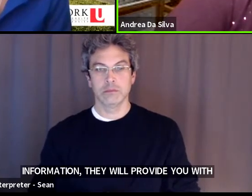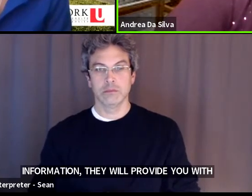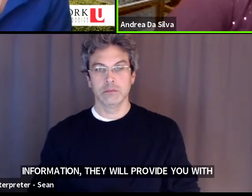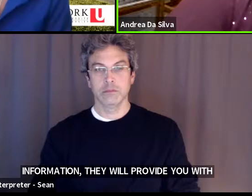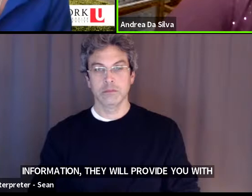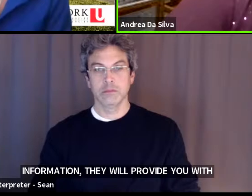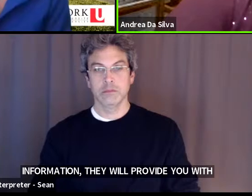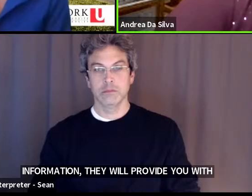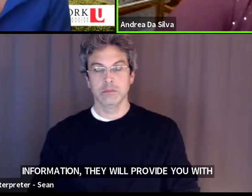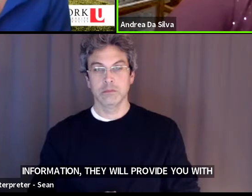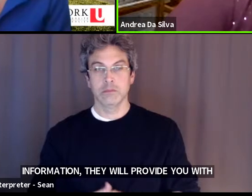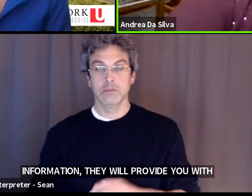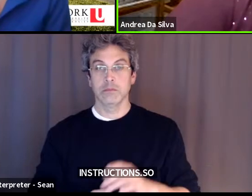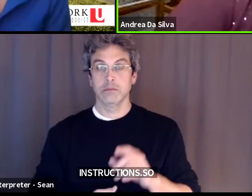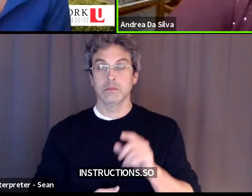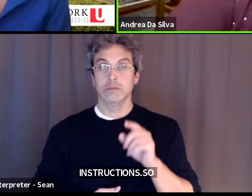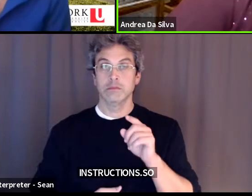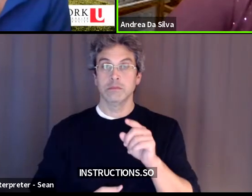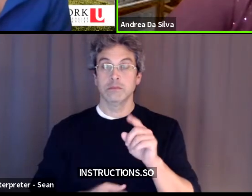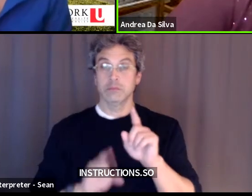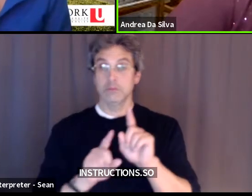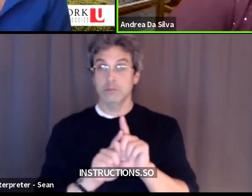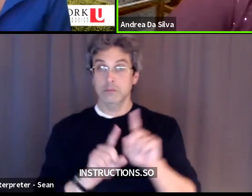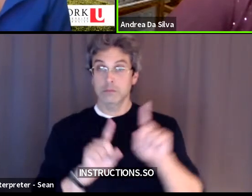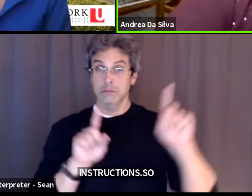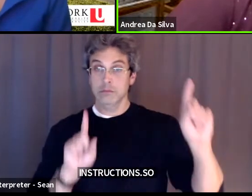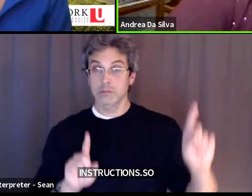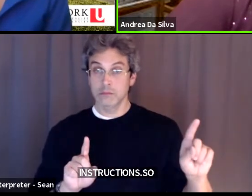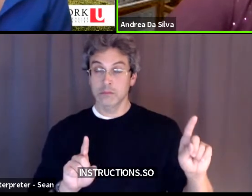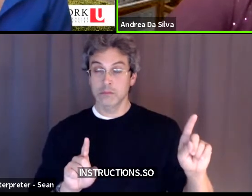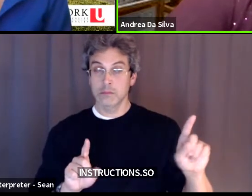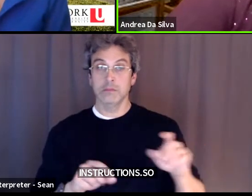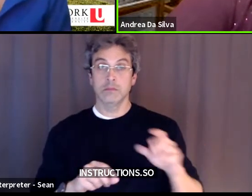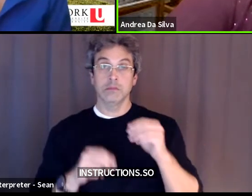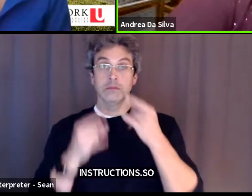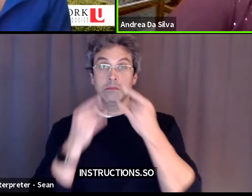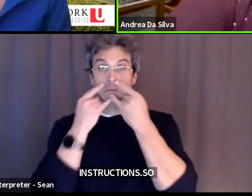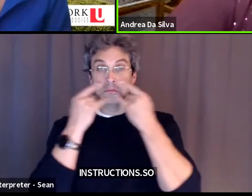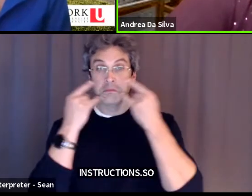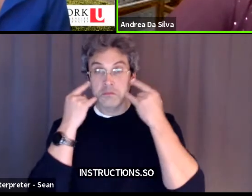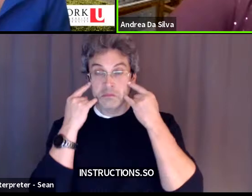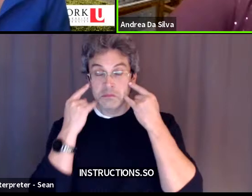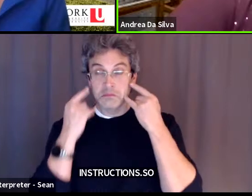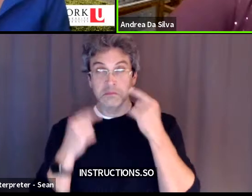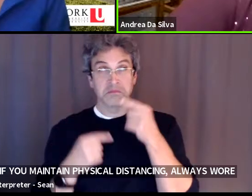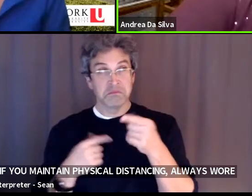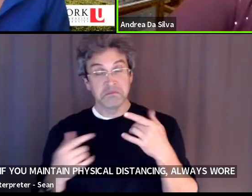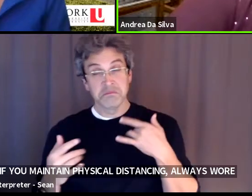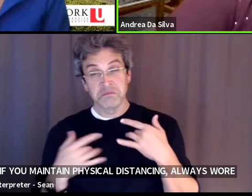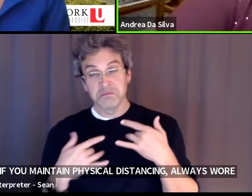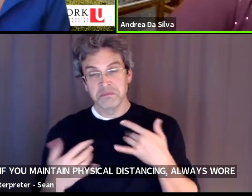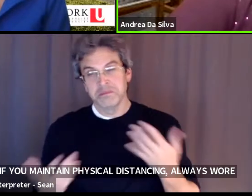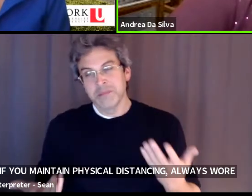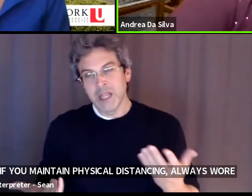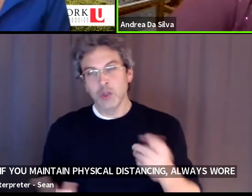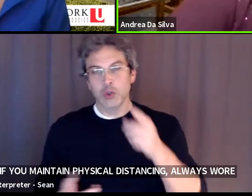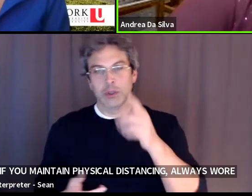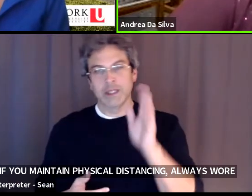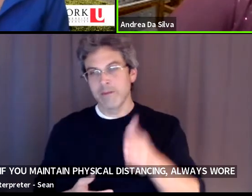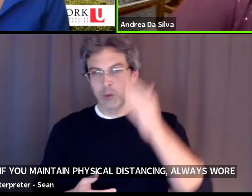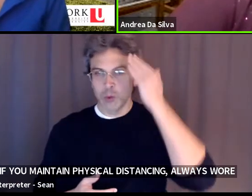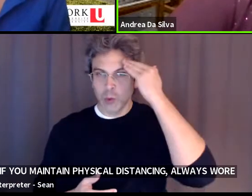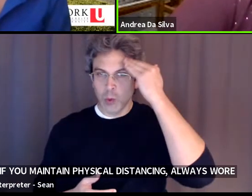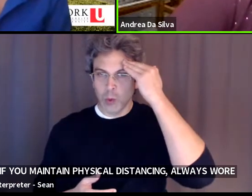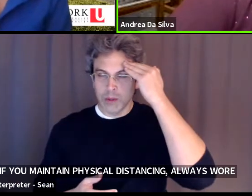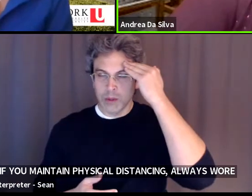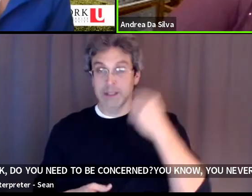if you maintain physical distancing, you always wear mask. Do you need to be concerned? You never know, right? So it is a difficult thing